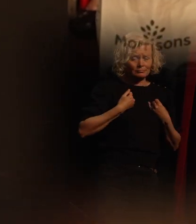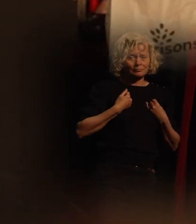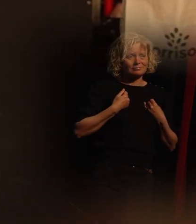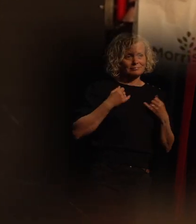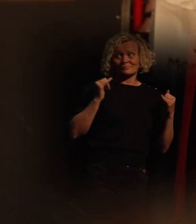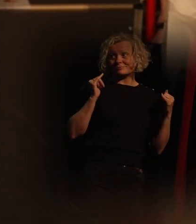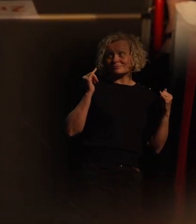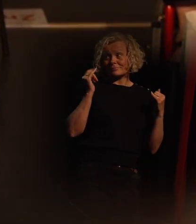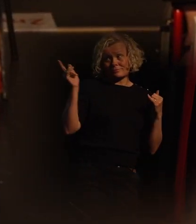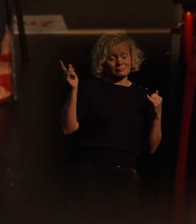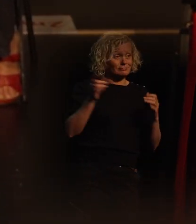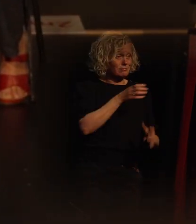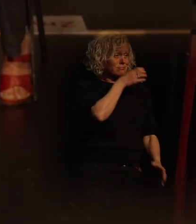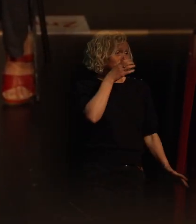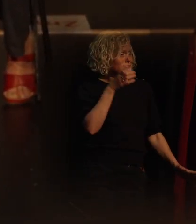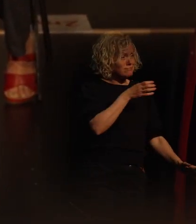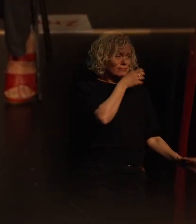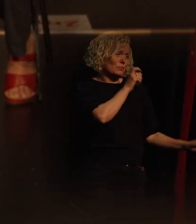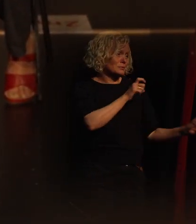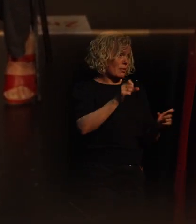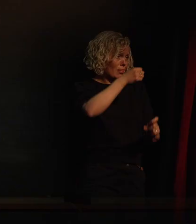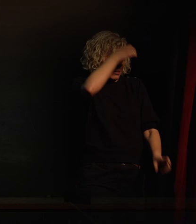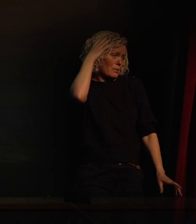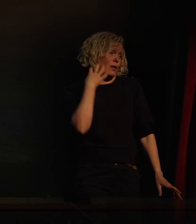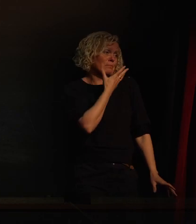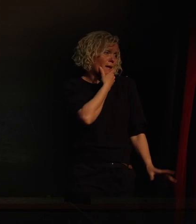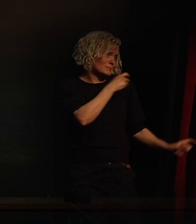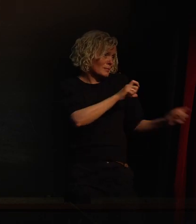party, tickled the nose of the blonde-haired man.